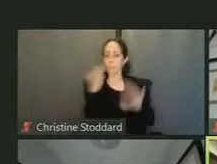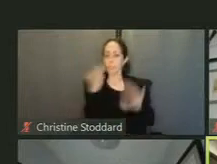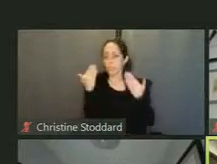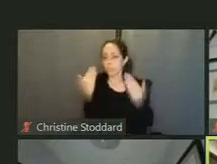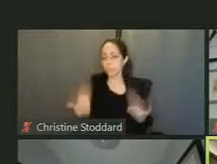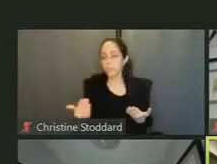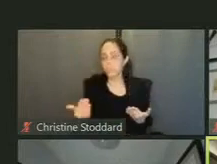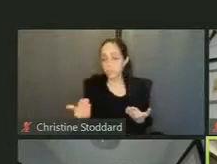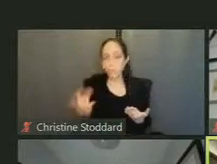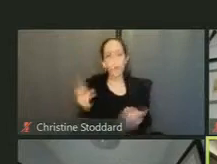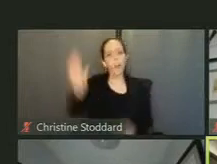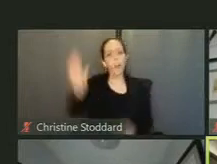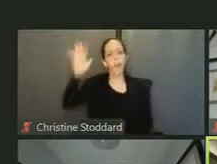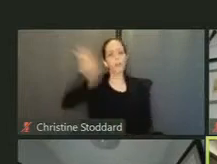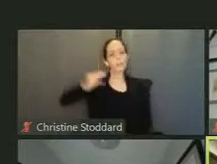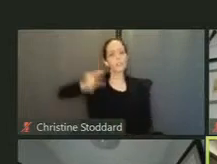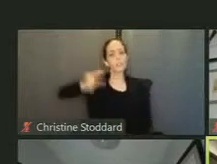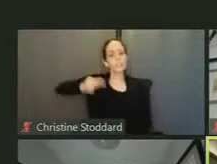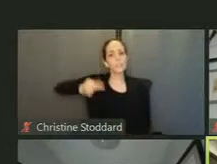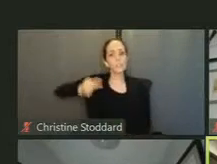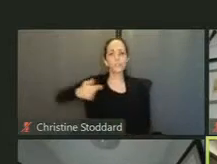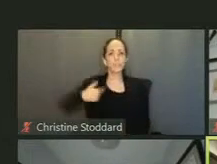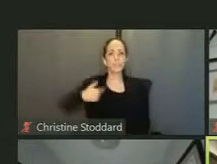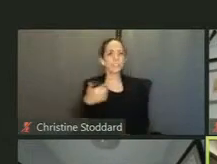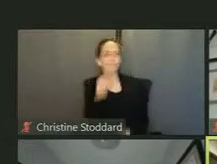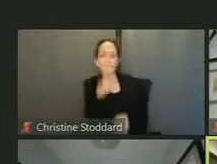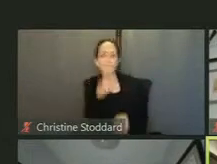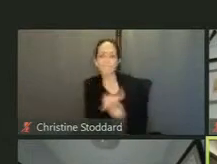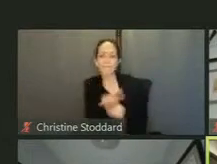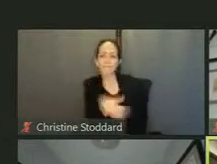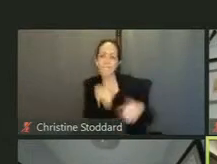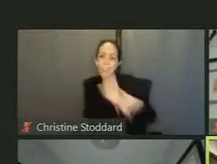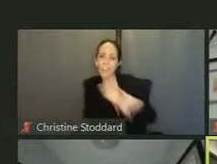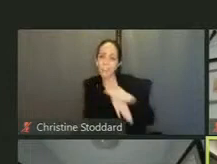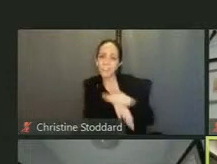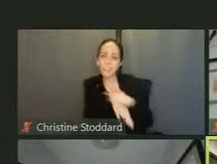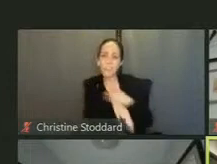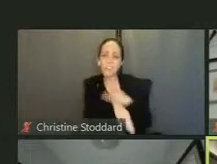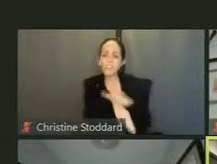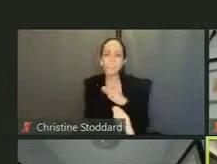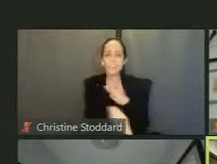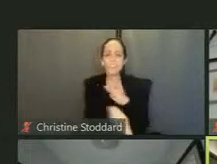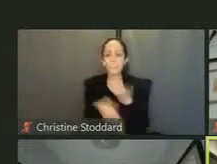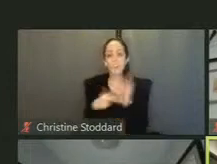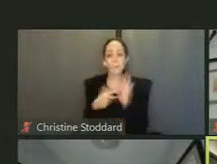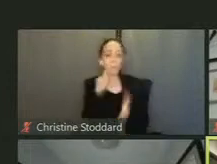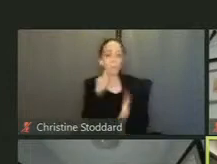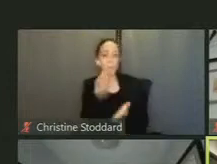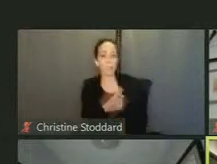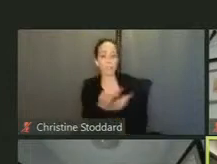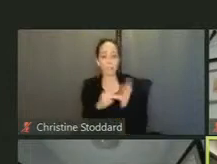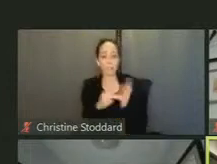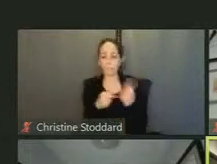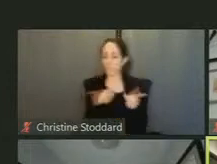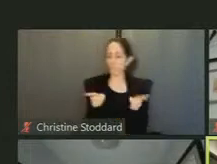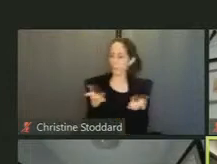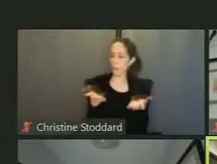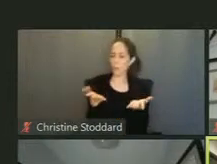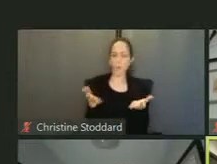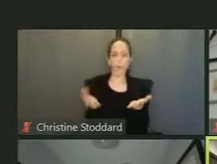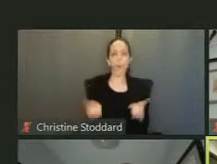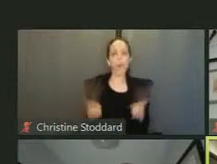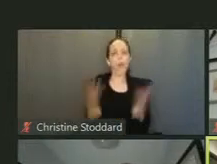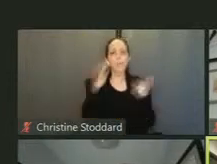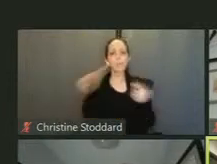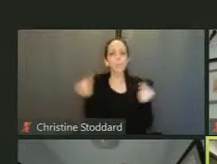of eugenics, lack of access, racist beliefs around our pain thresholds are just a few of the